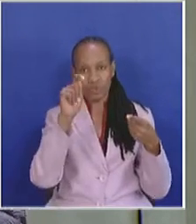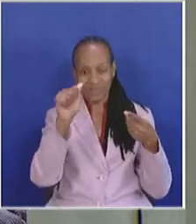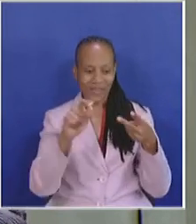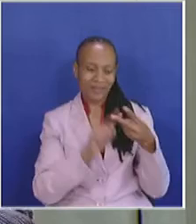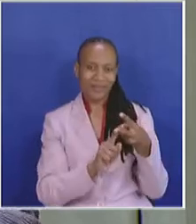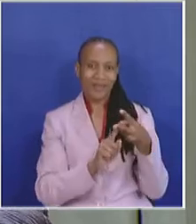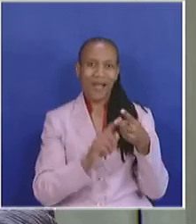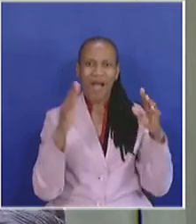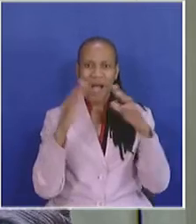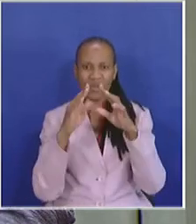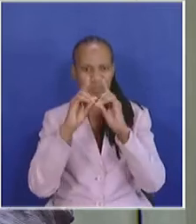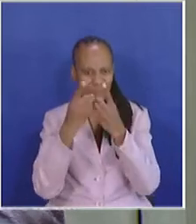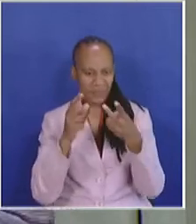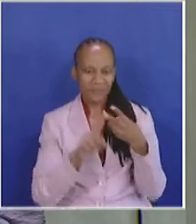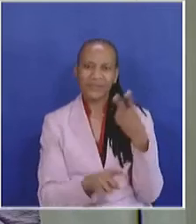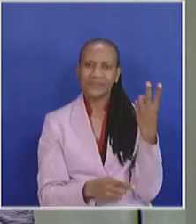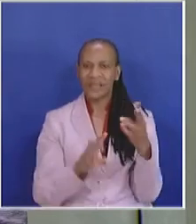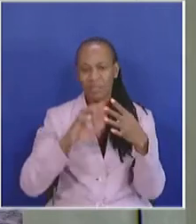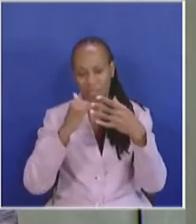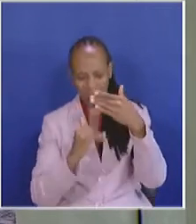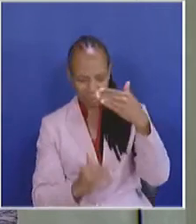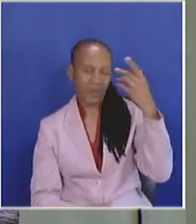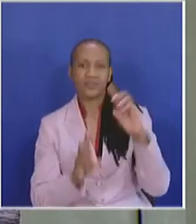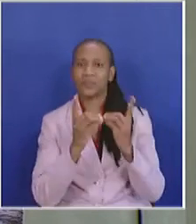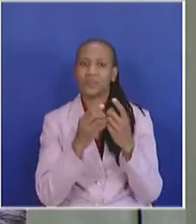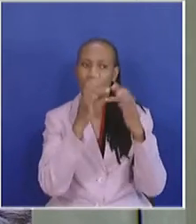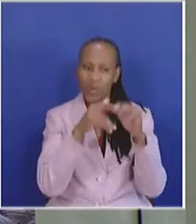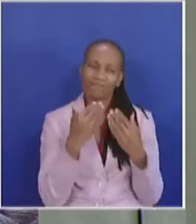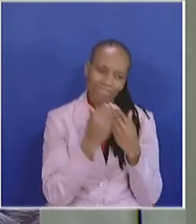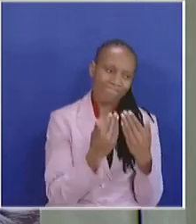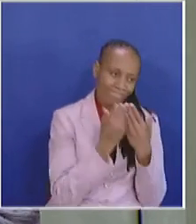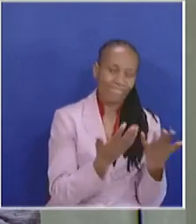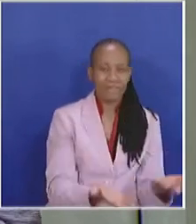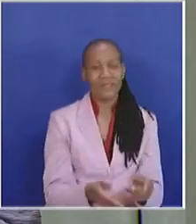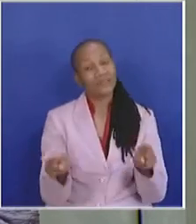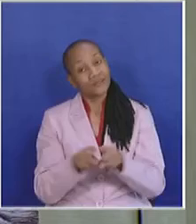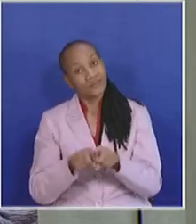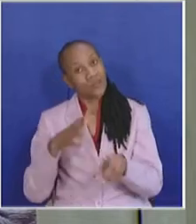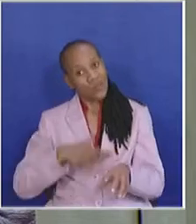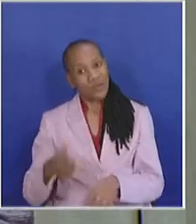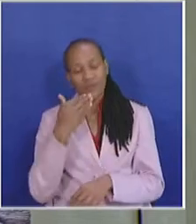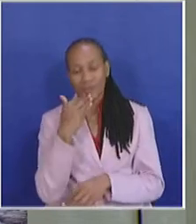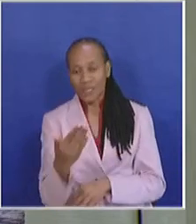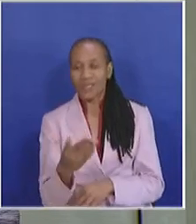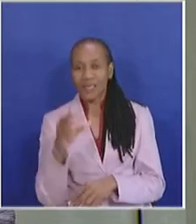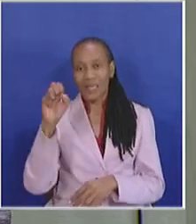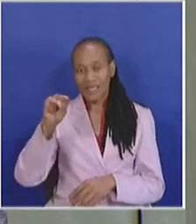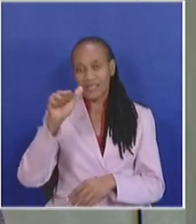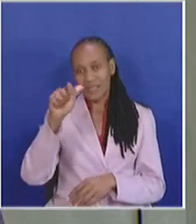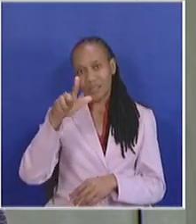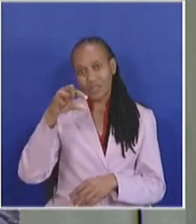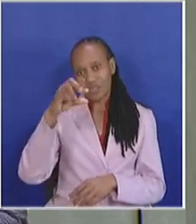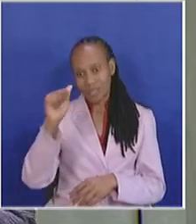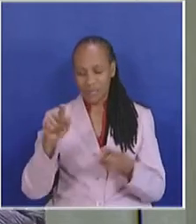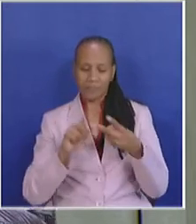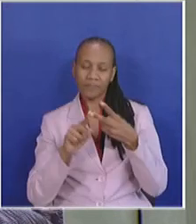settlements, and others. And of course, we also acknowledge the role that is played by SALGA in KZN and